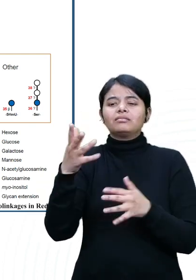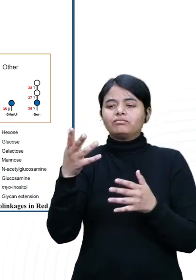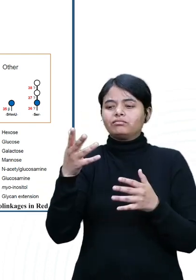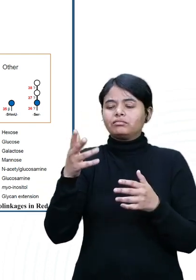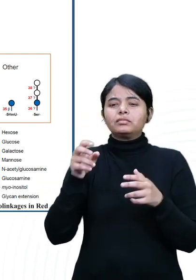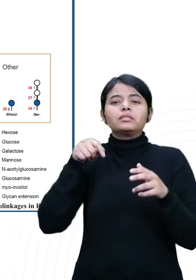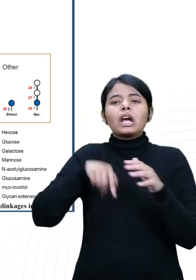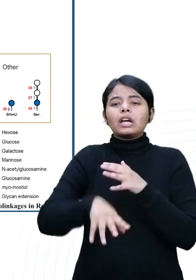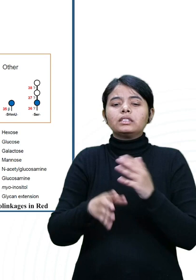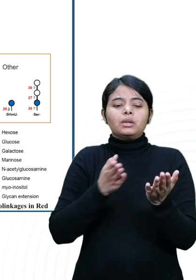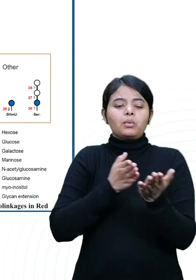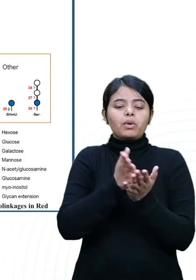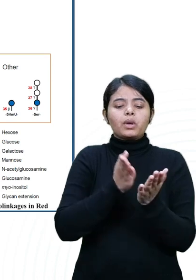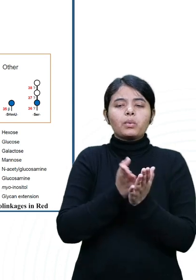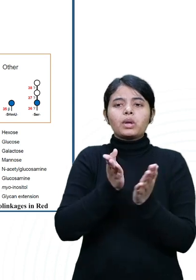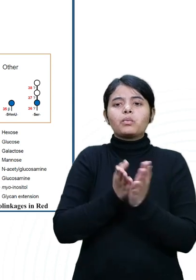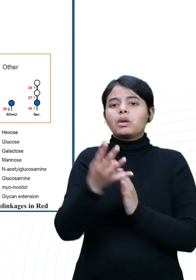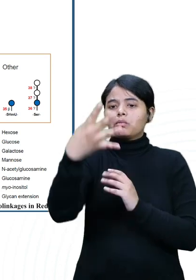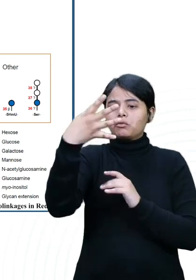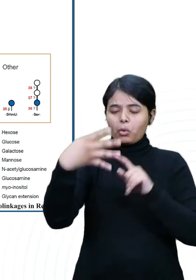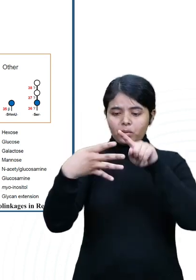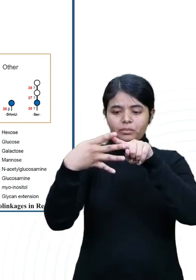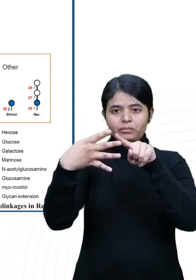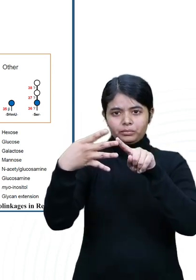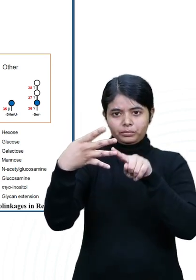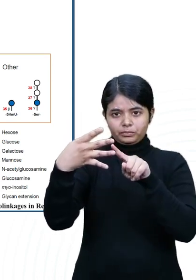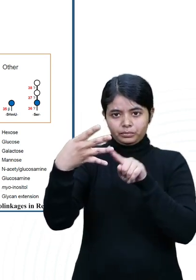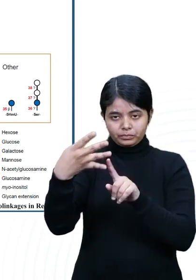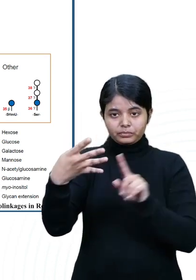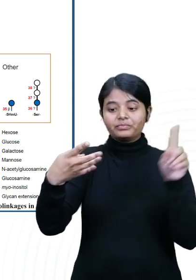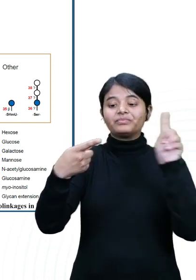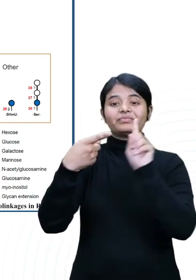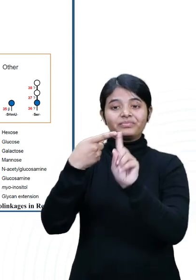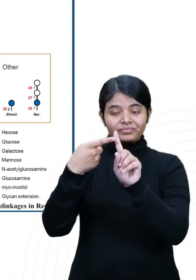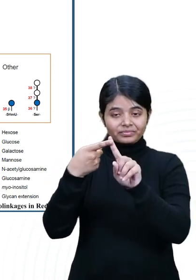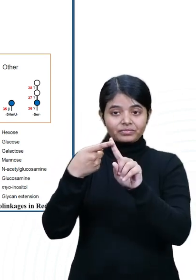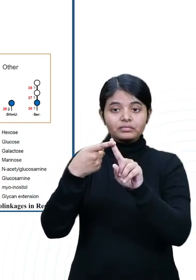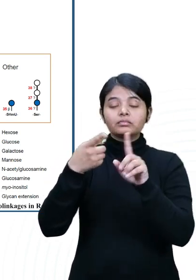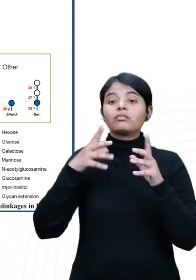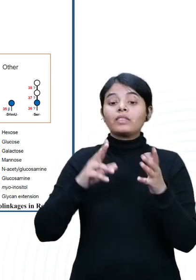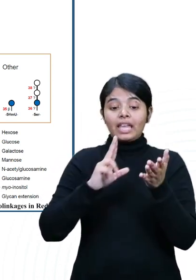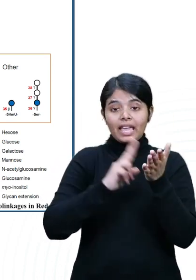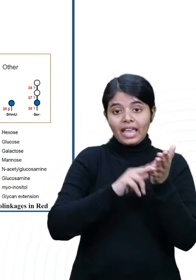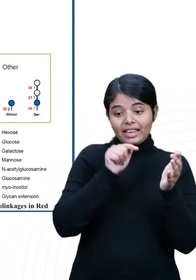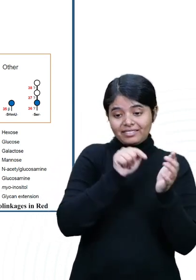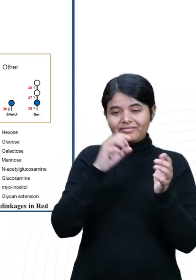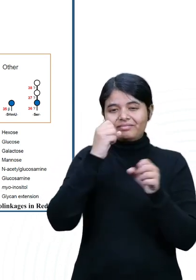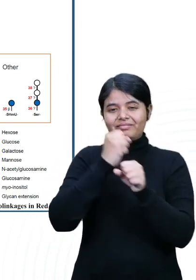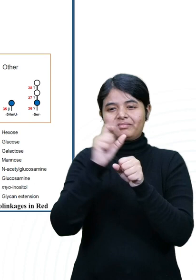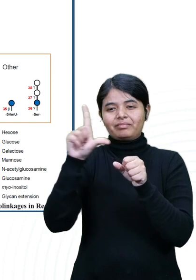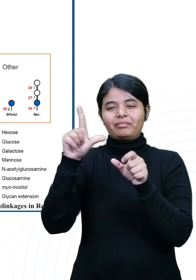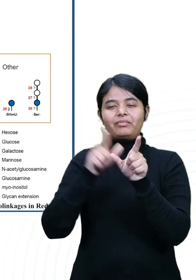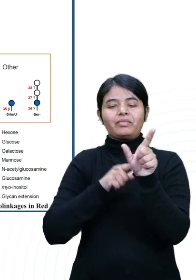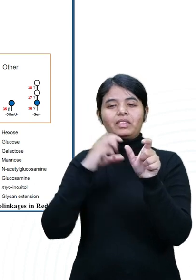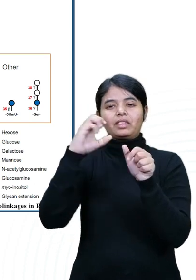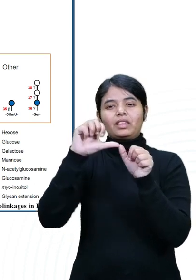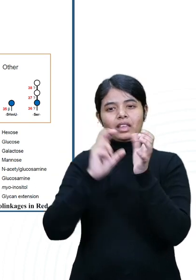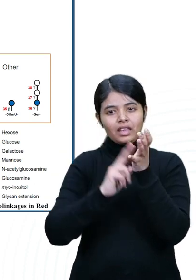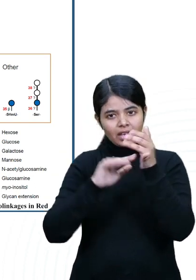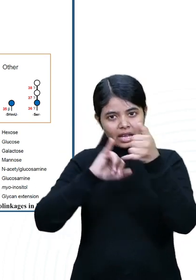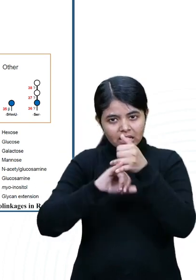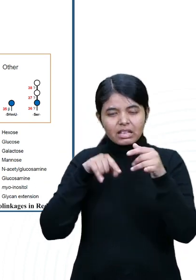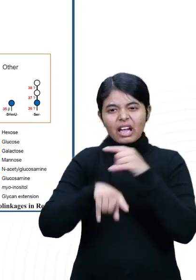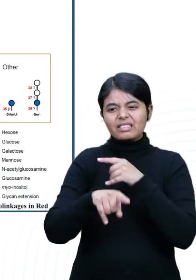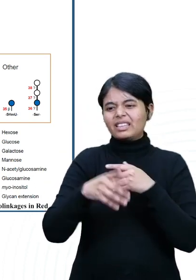be it N-glycans or GPI-anchored glycans. In Trypanosoma brucei, it is known that UDP galactose and UDP gluconic